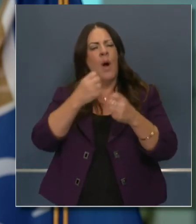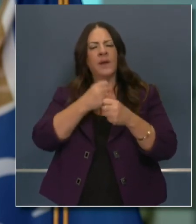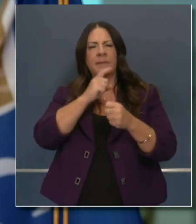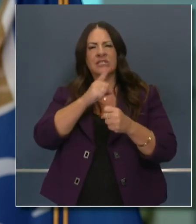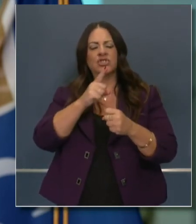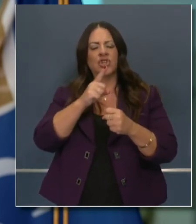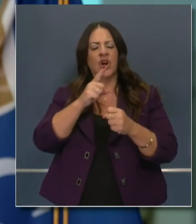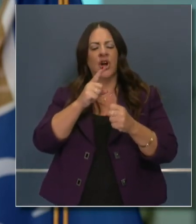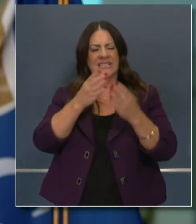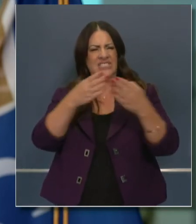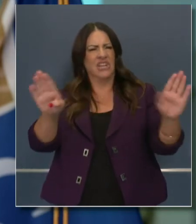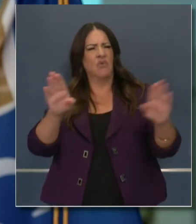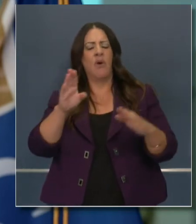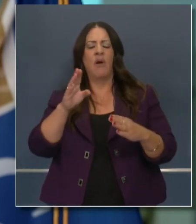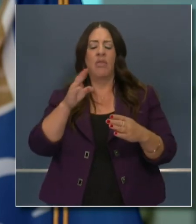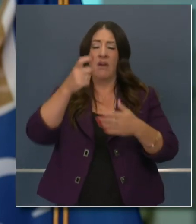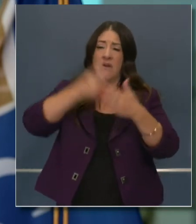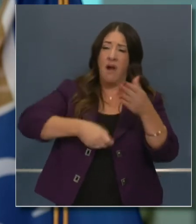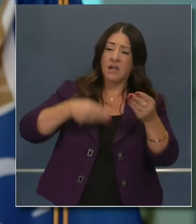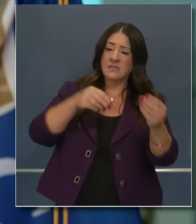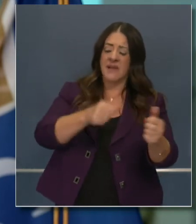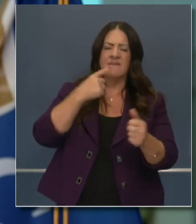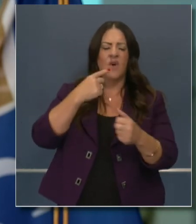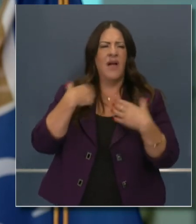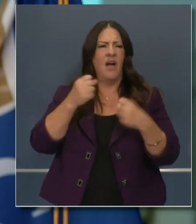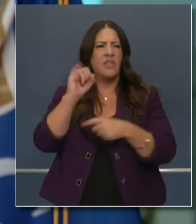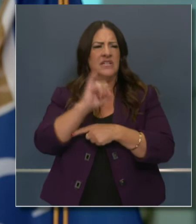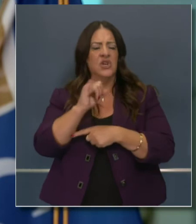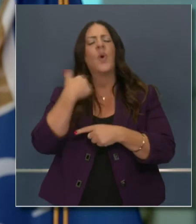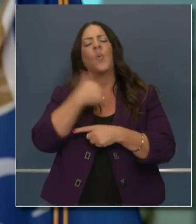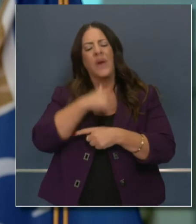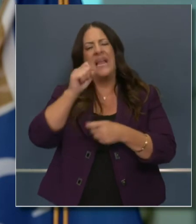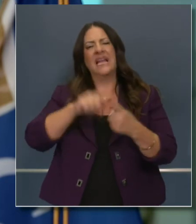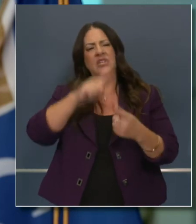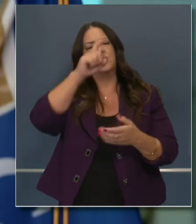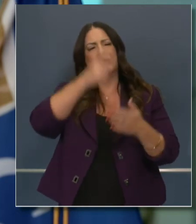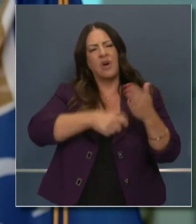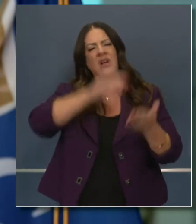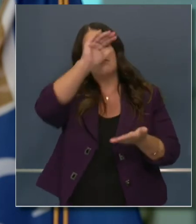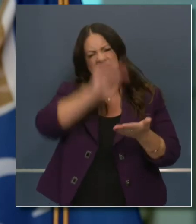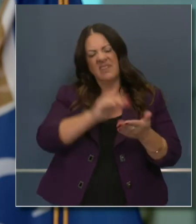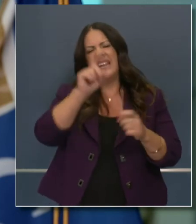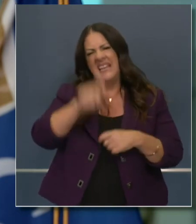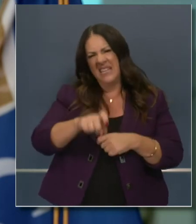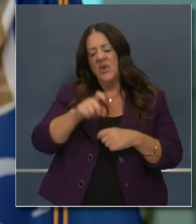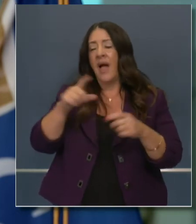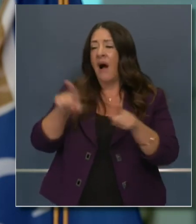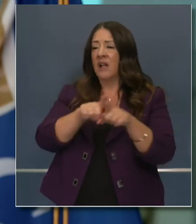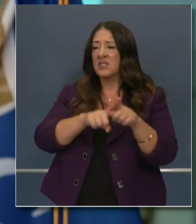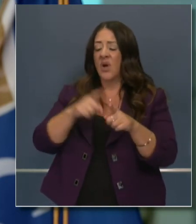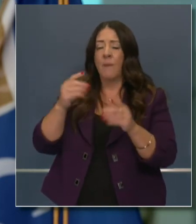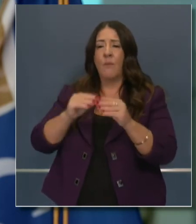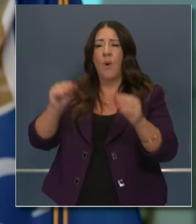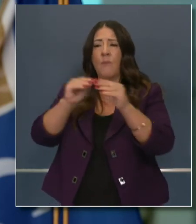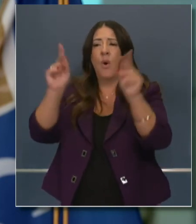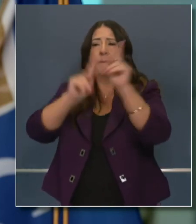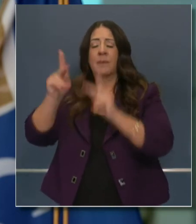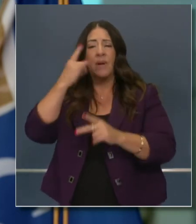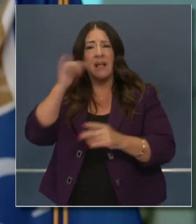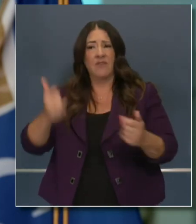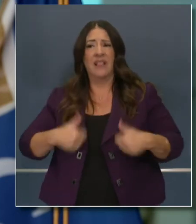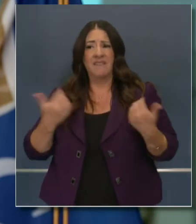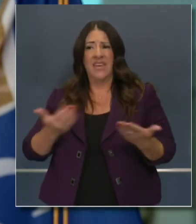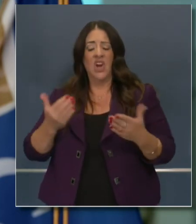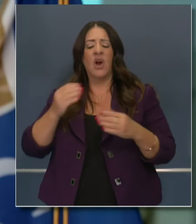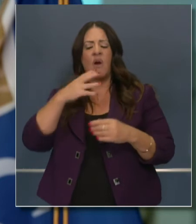costs of healthcare and addressing the needs of an aging and graying population. So all of that is on the agenda. All of that we